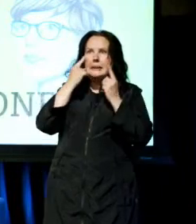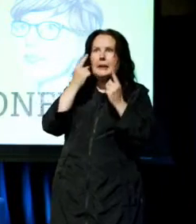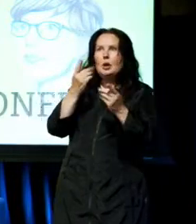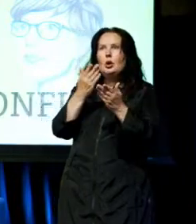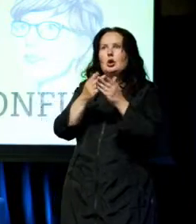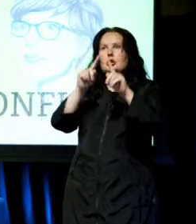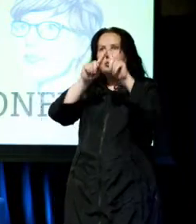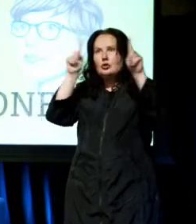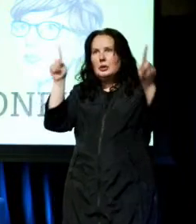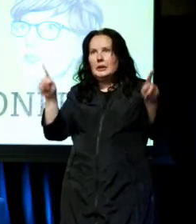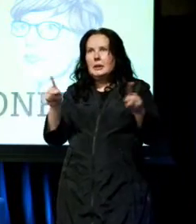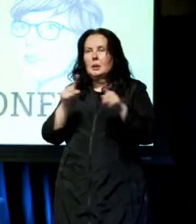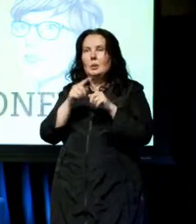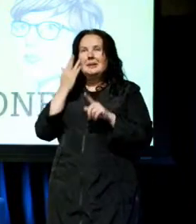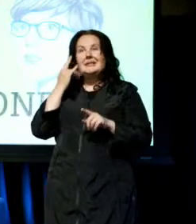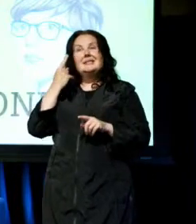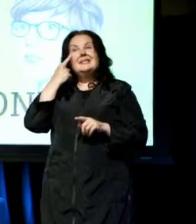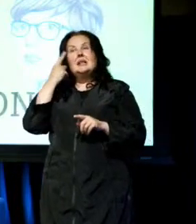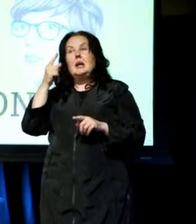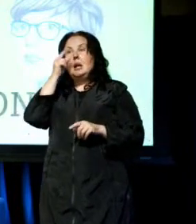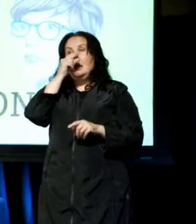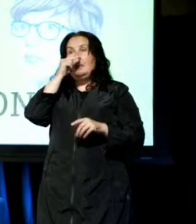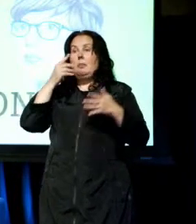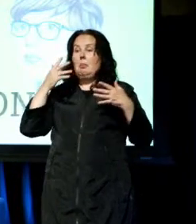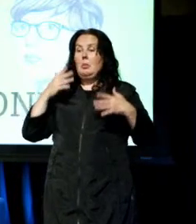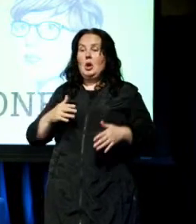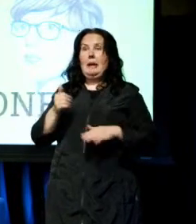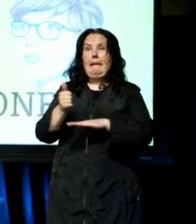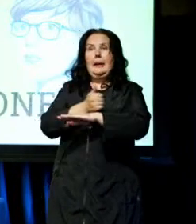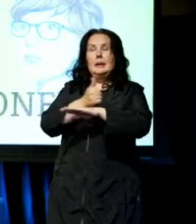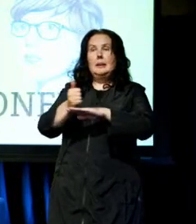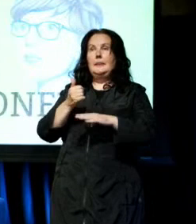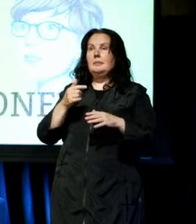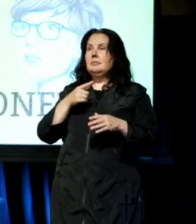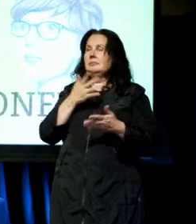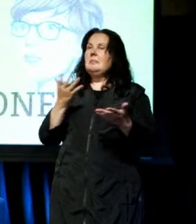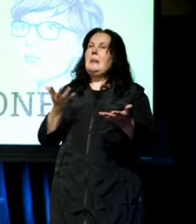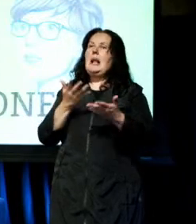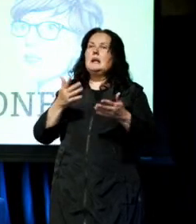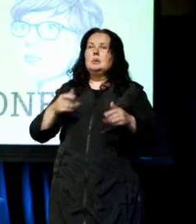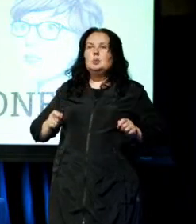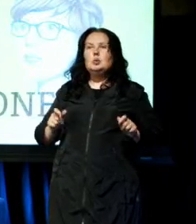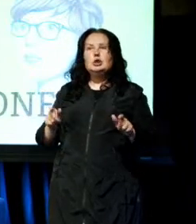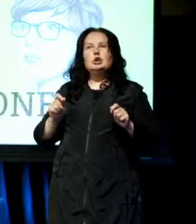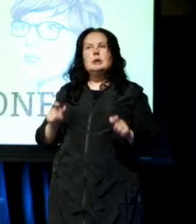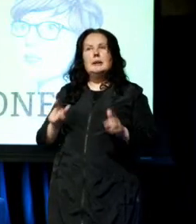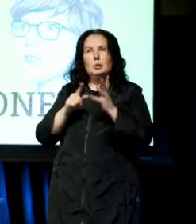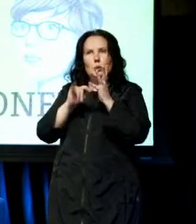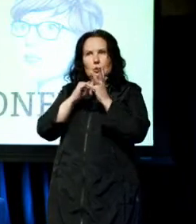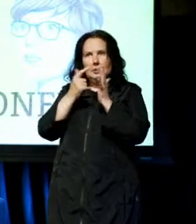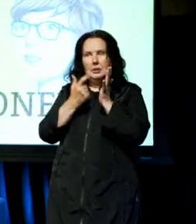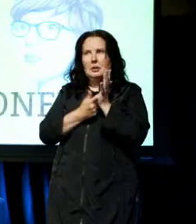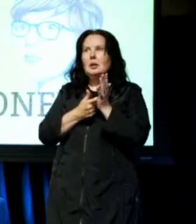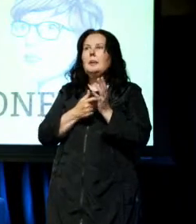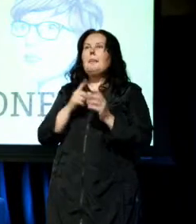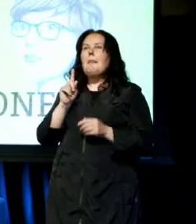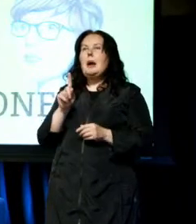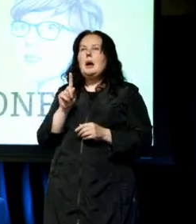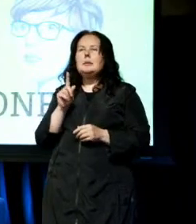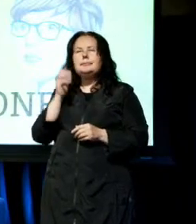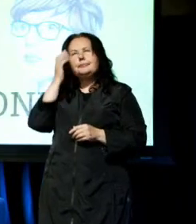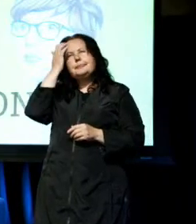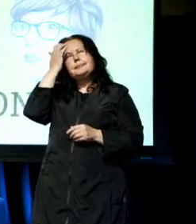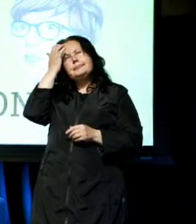us, like when an able-bodied actor plays a wheelchair user. That's something that, like, you know, we see them later on the red